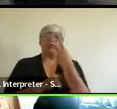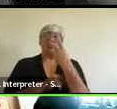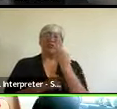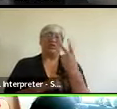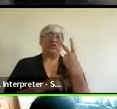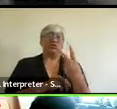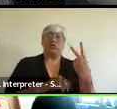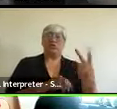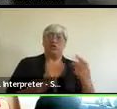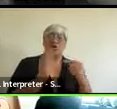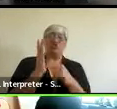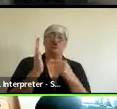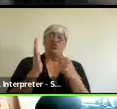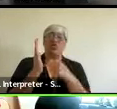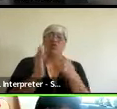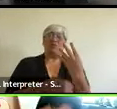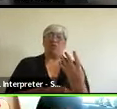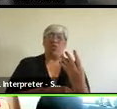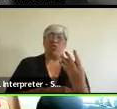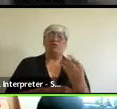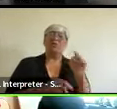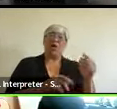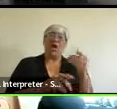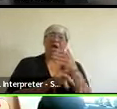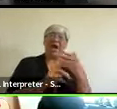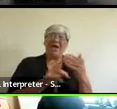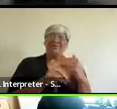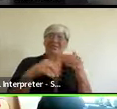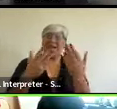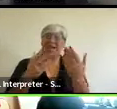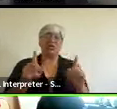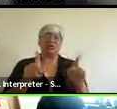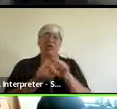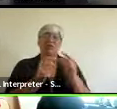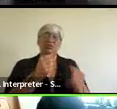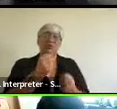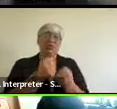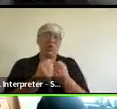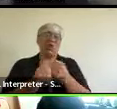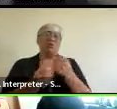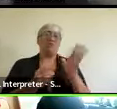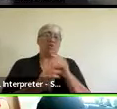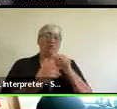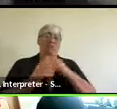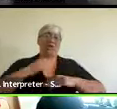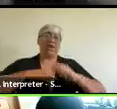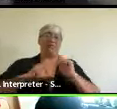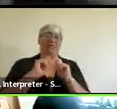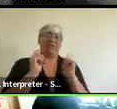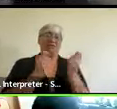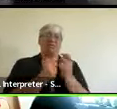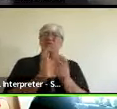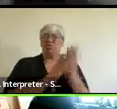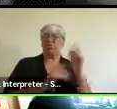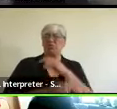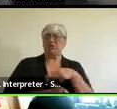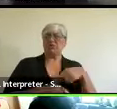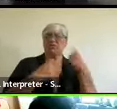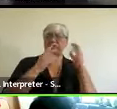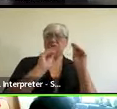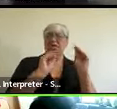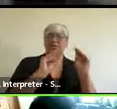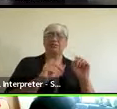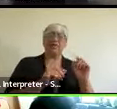had a term of half days with the support of the behaviour team from the Ministry of Education to build